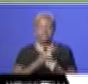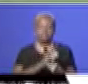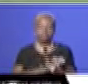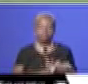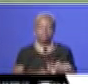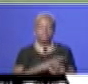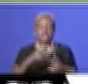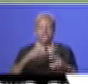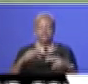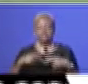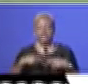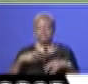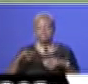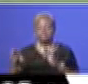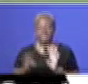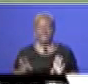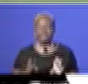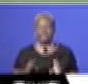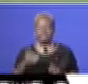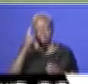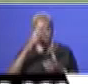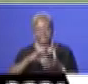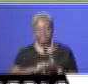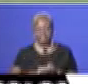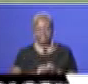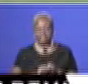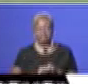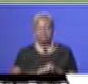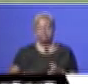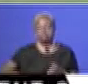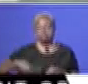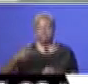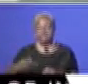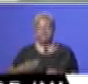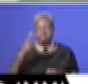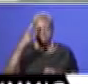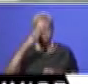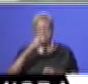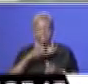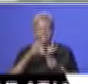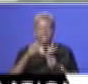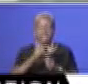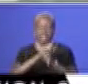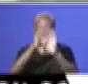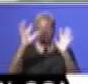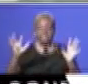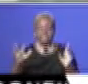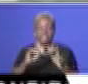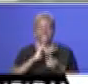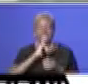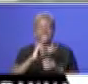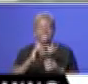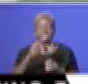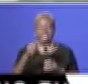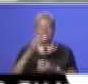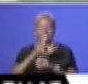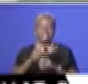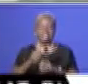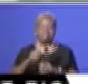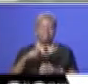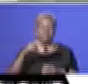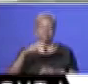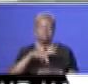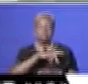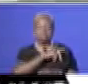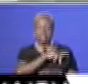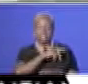in habits, behaviors, and beliefs. Providing further clarity is UB's Chair of Social Sciences and Assistant Professor of